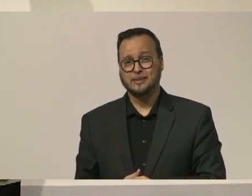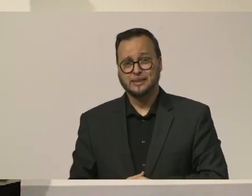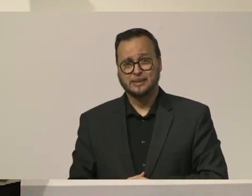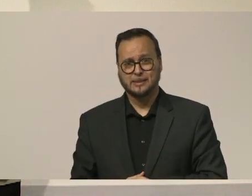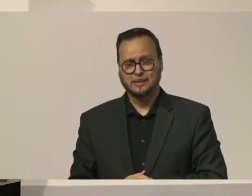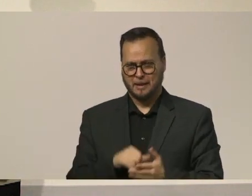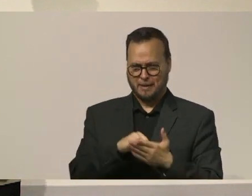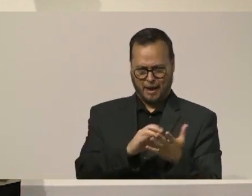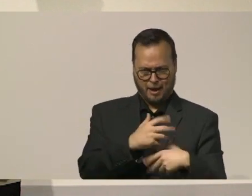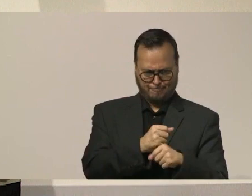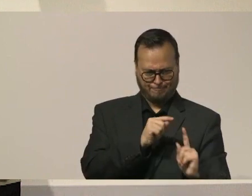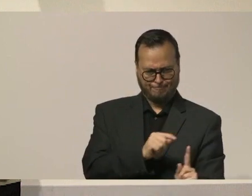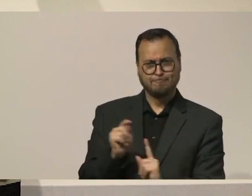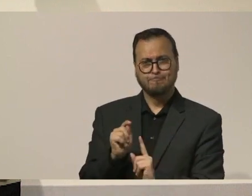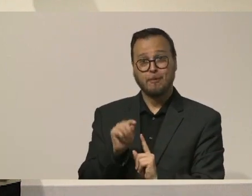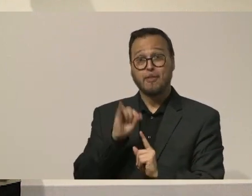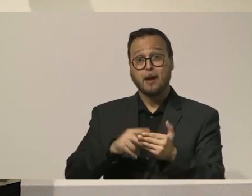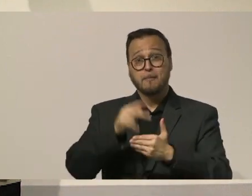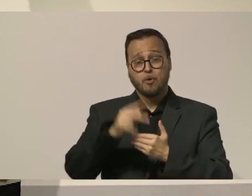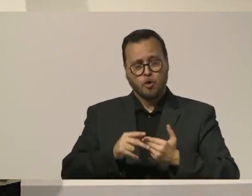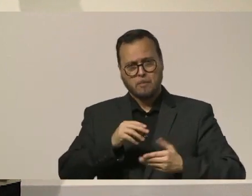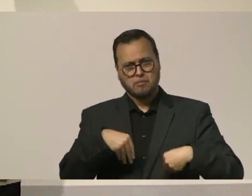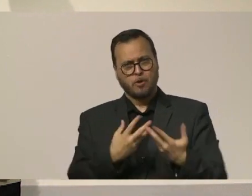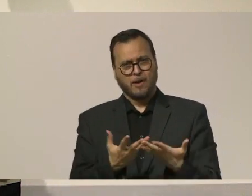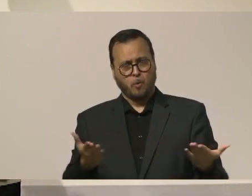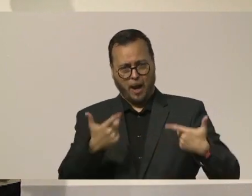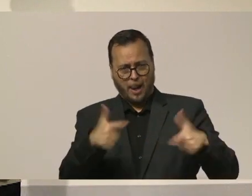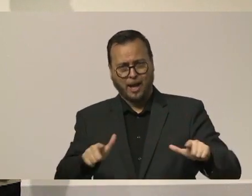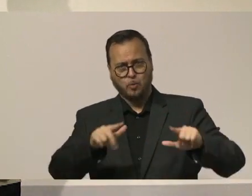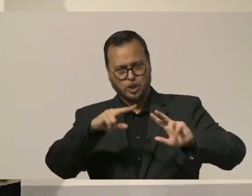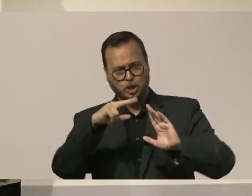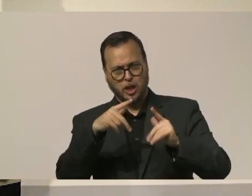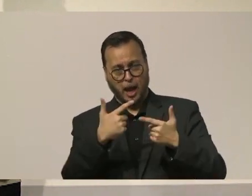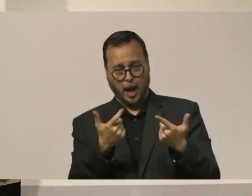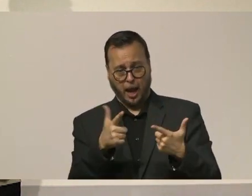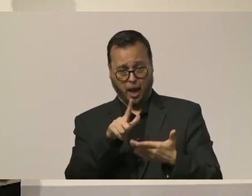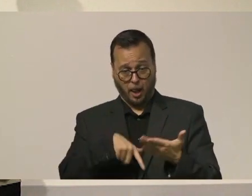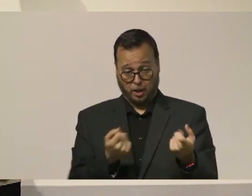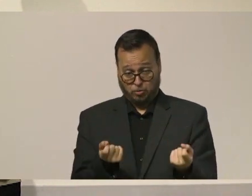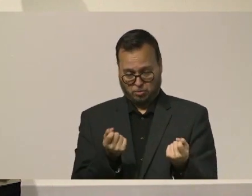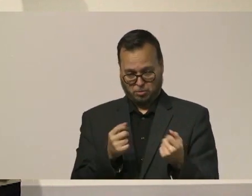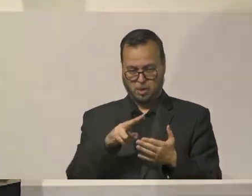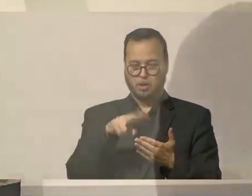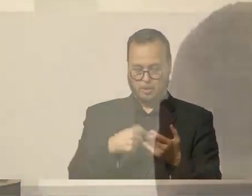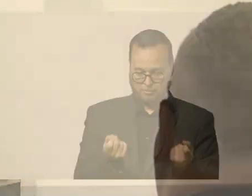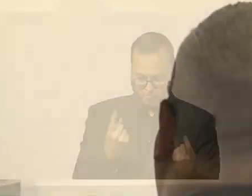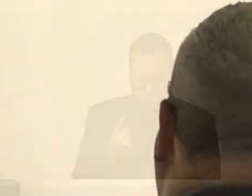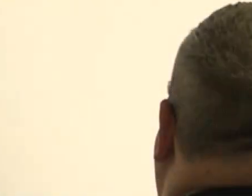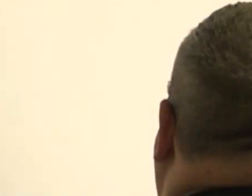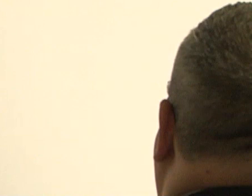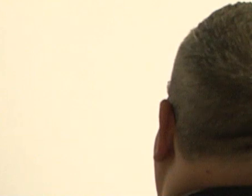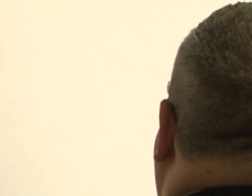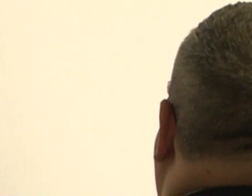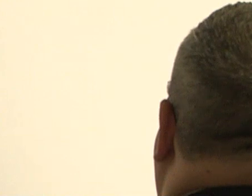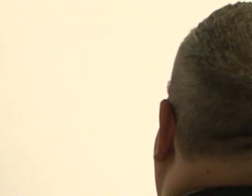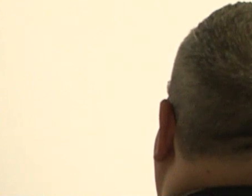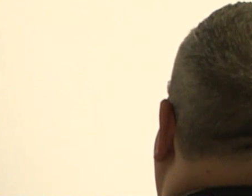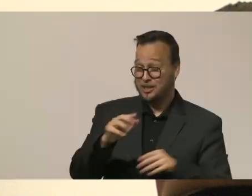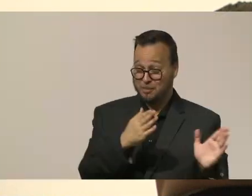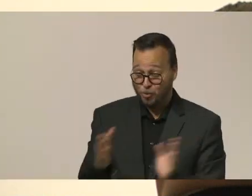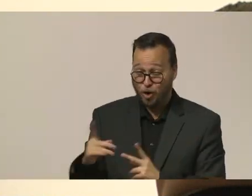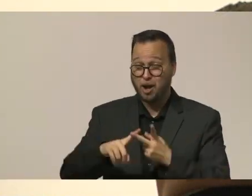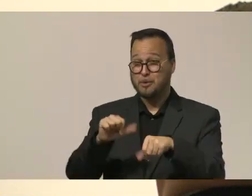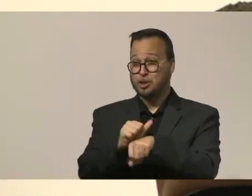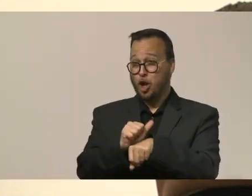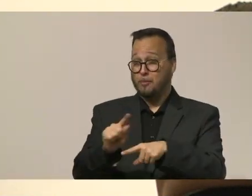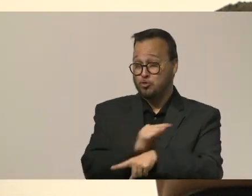A program featuring language and literacy assessment, introductory English workshops, GED prep and testing, job training, and